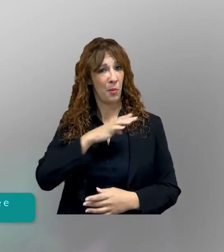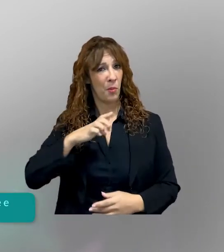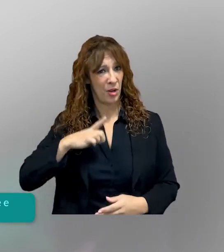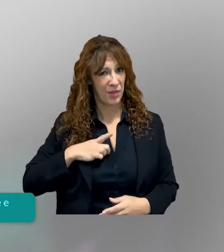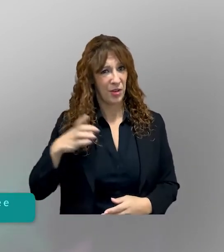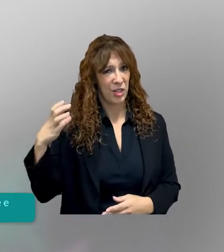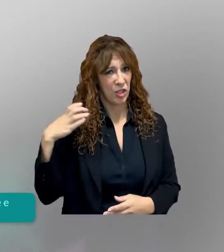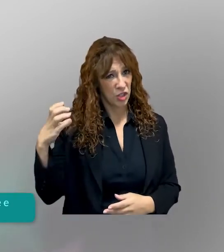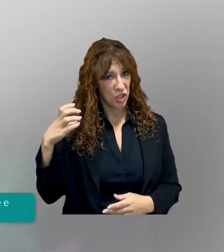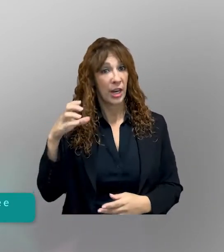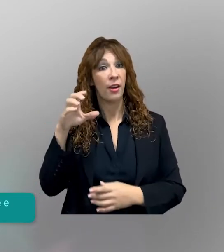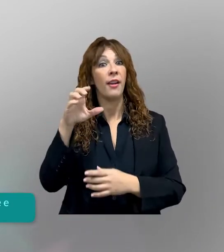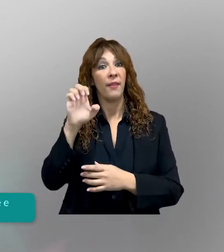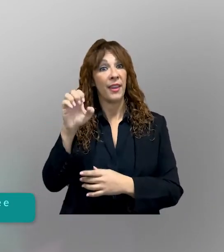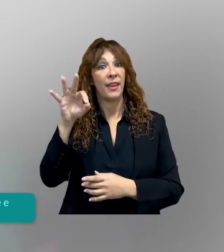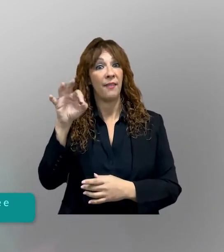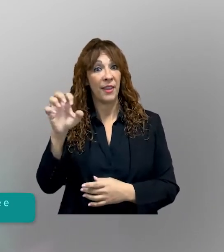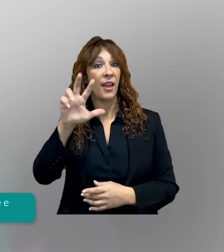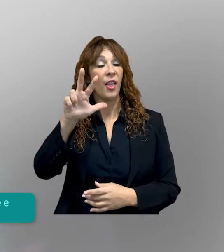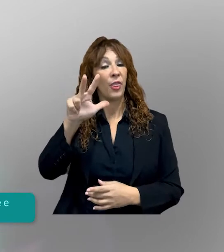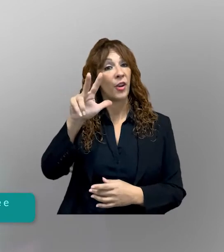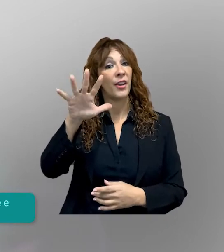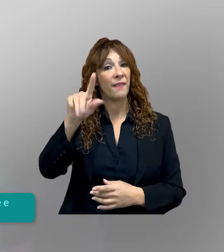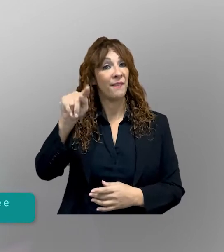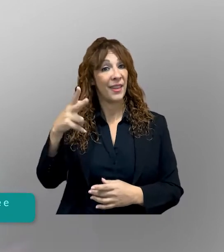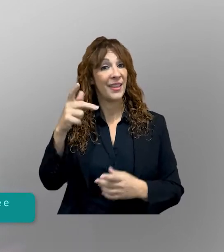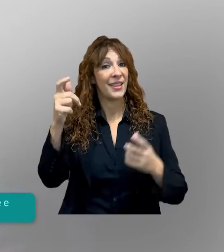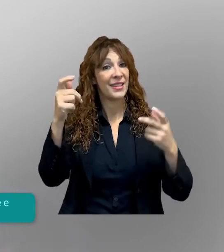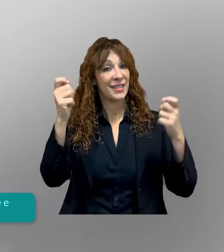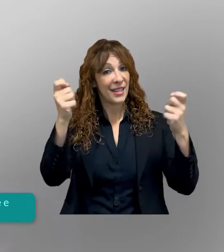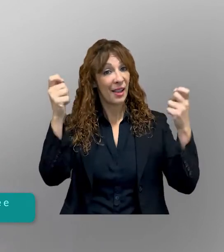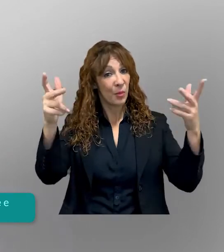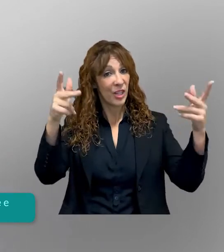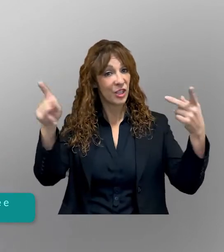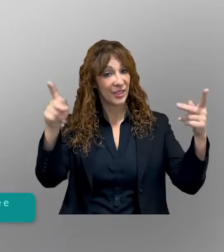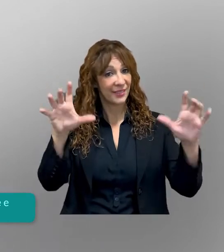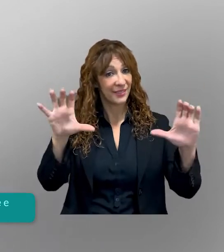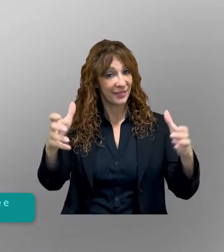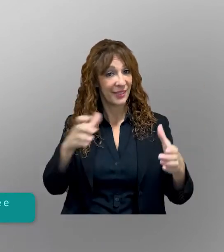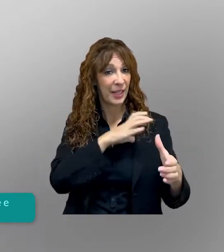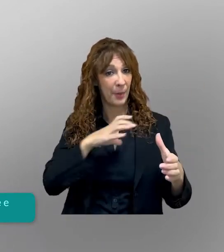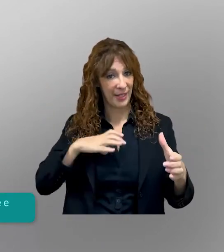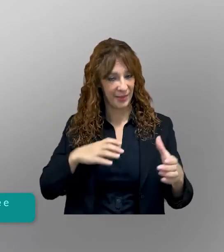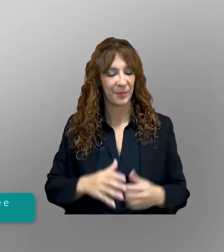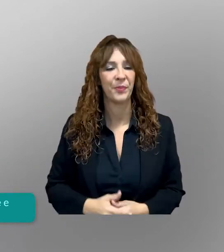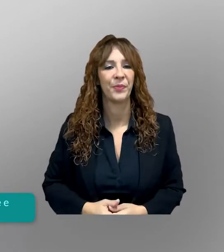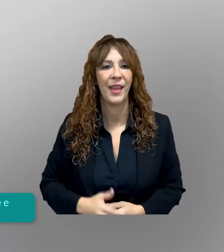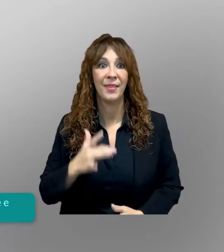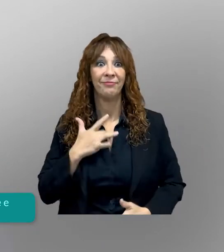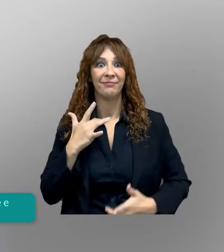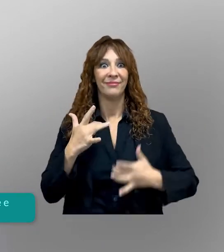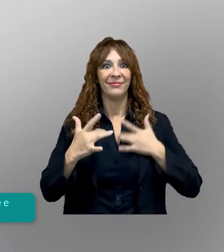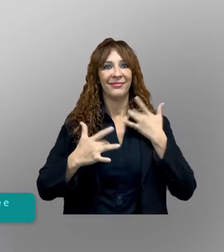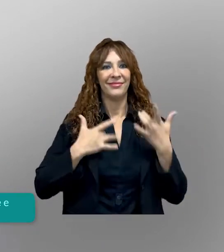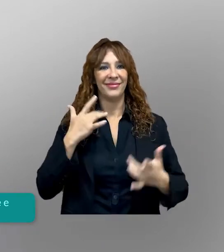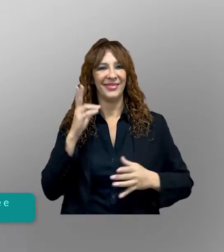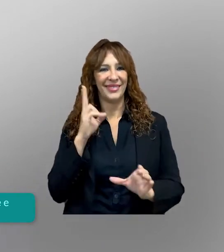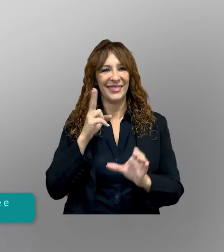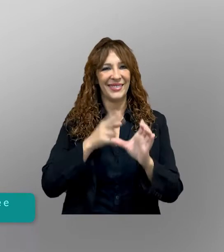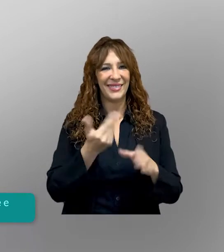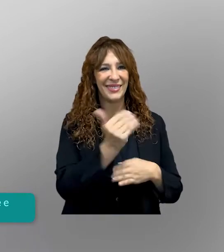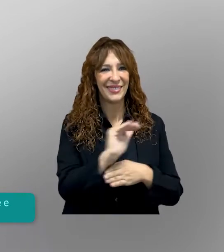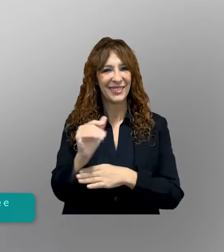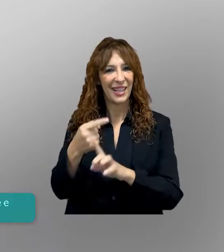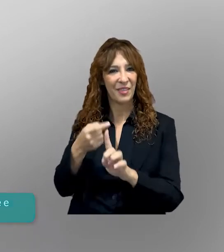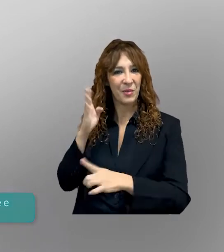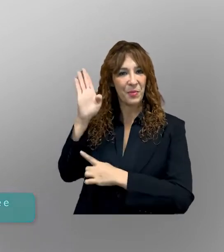of Directors and chair of the 35th Anniversary Celebration Committee. I'm so excited to join you